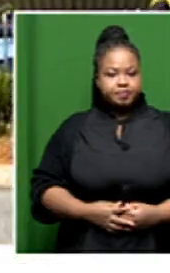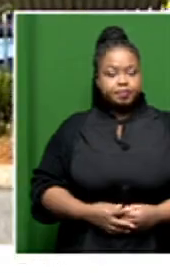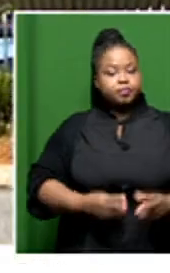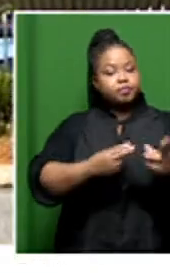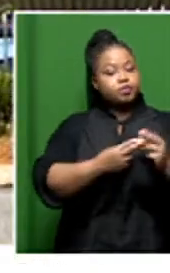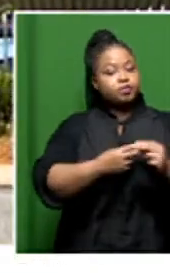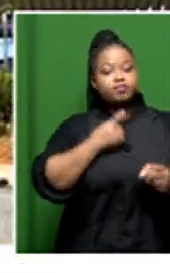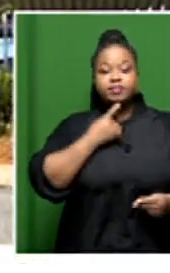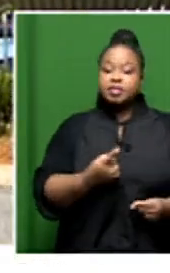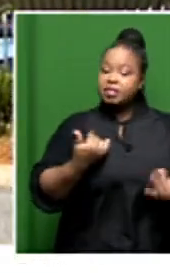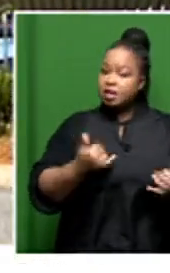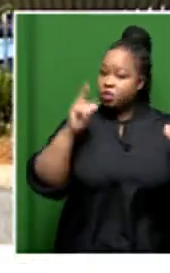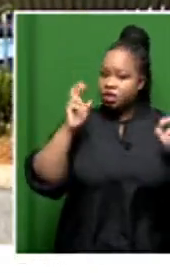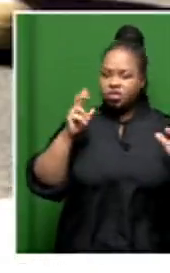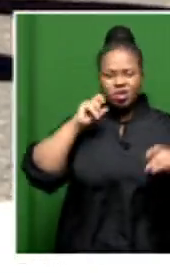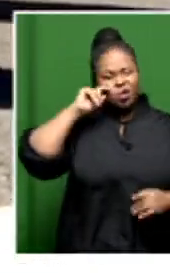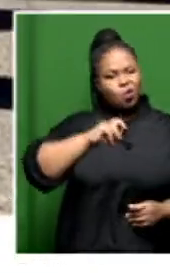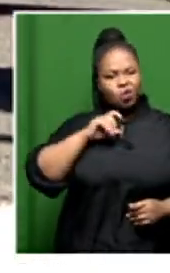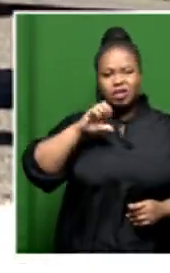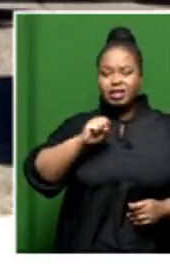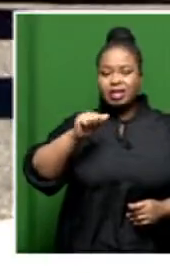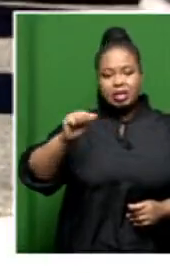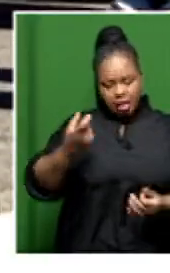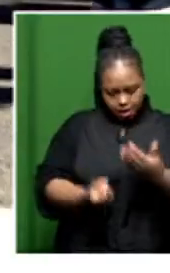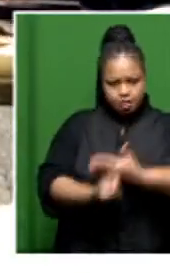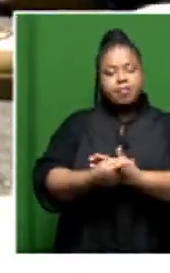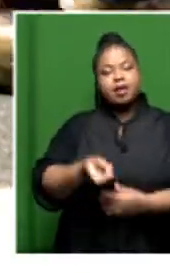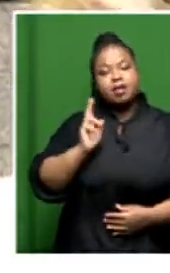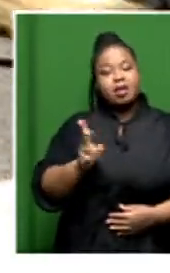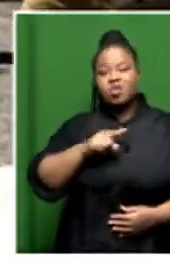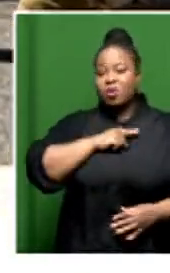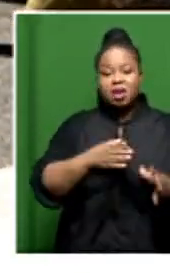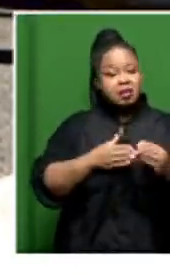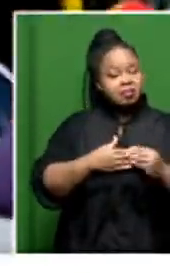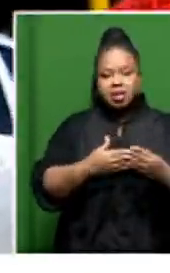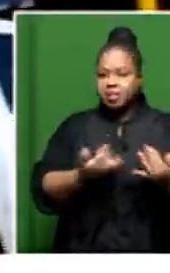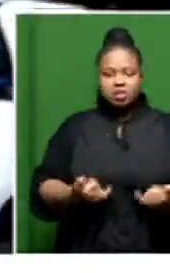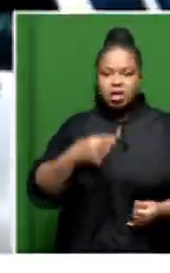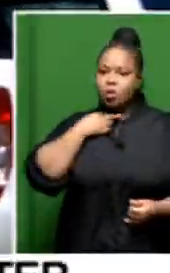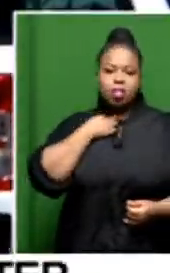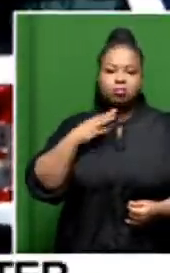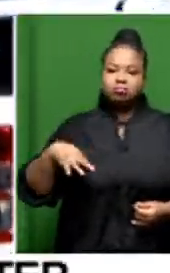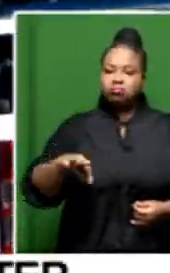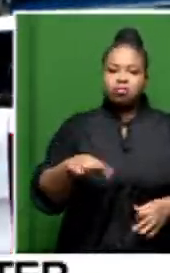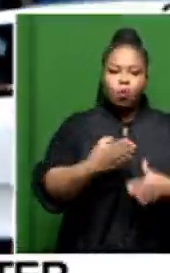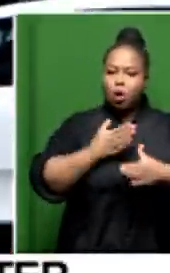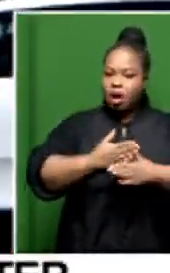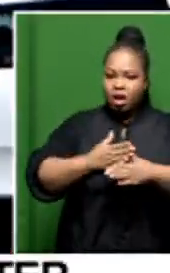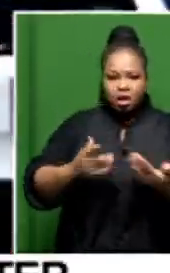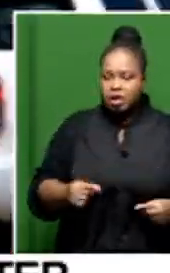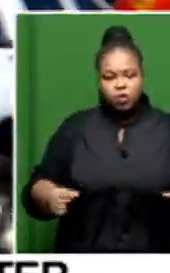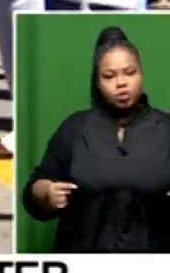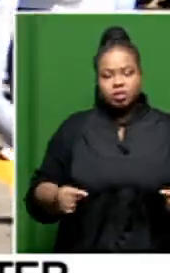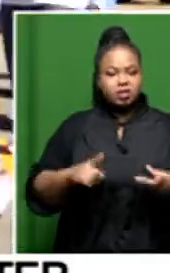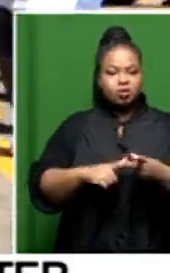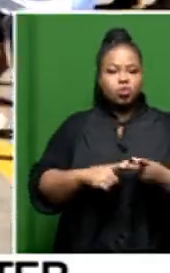The union says the issues of the old SAA have resurfaced. They say their members can no longer afford to come to work or put food on the table.